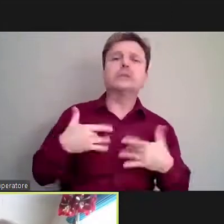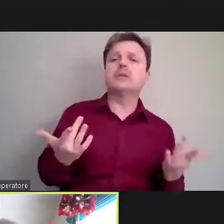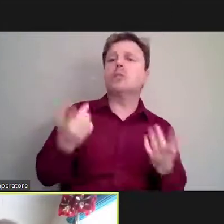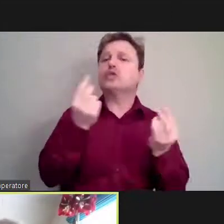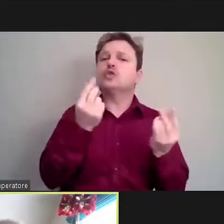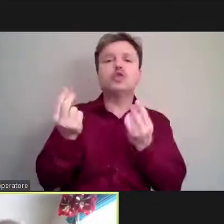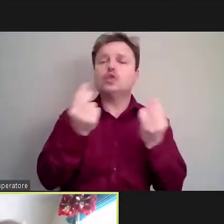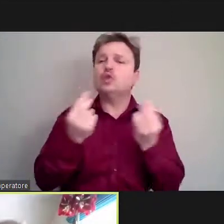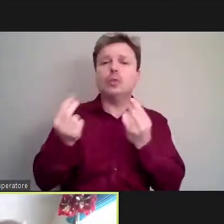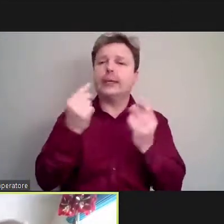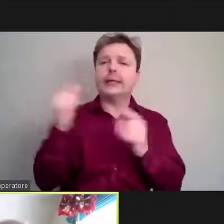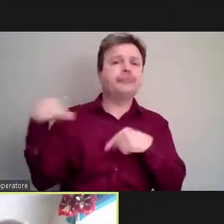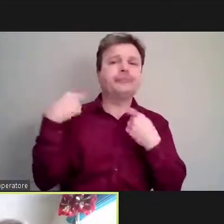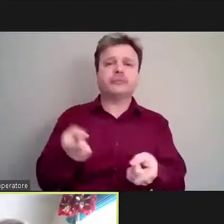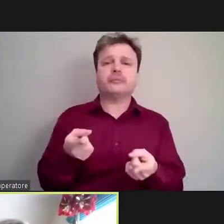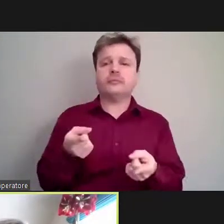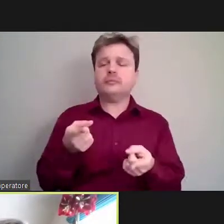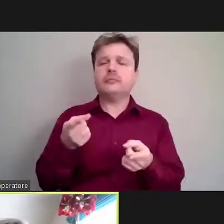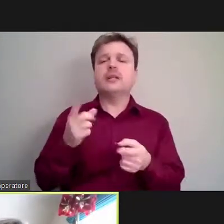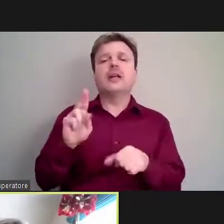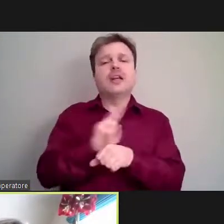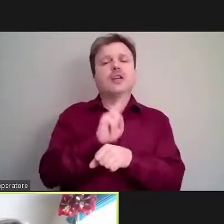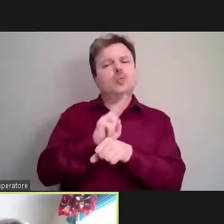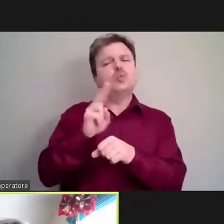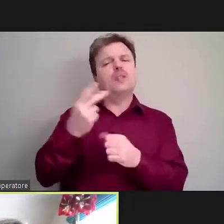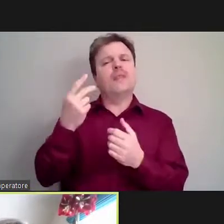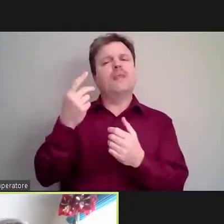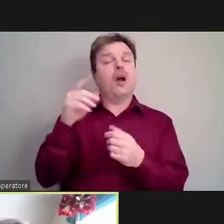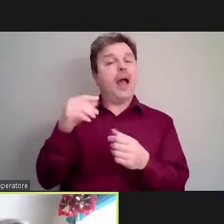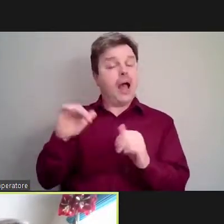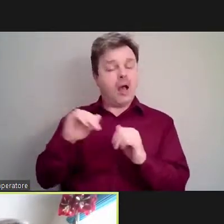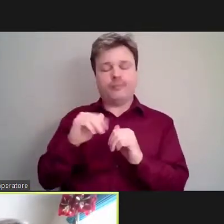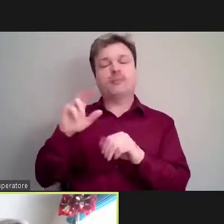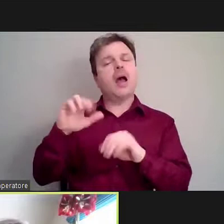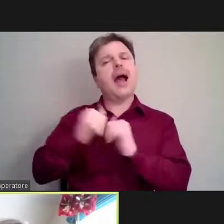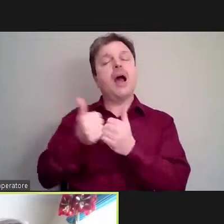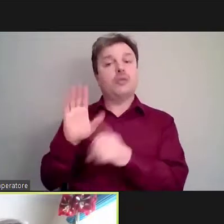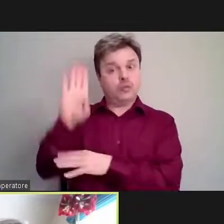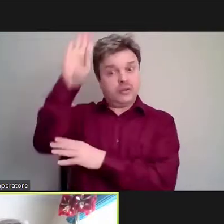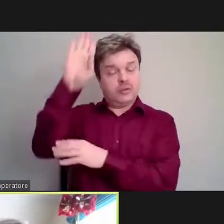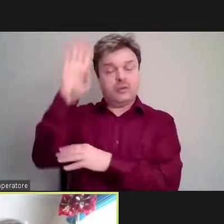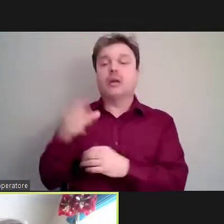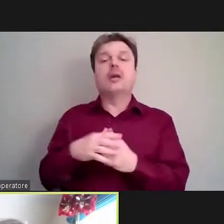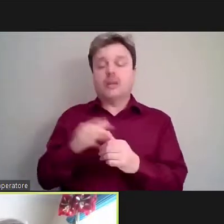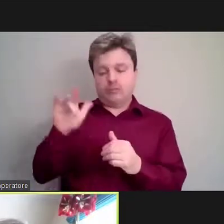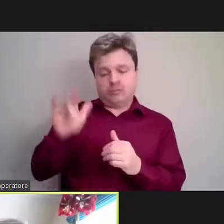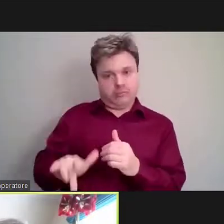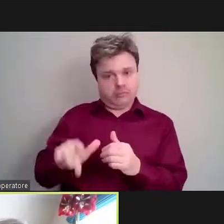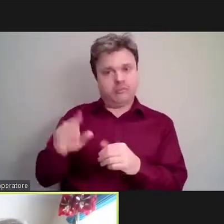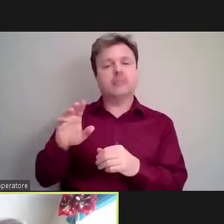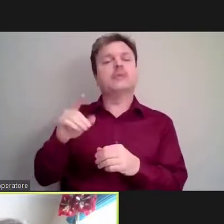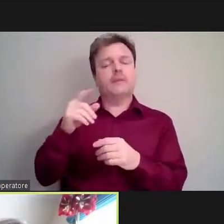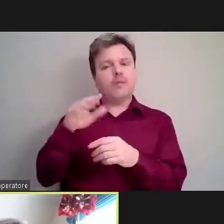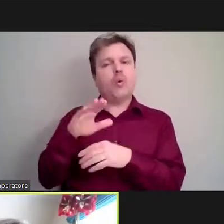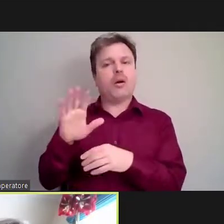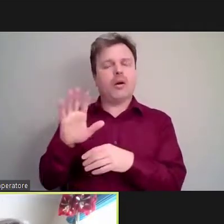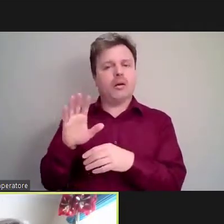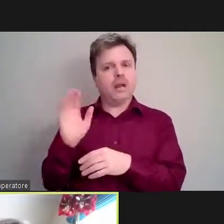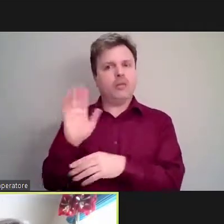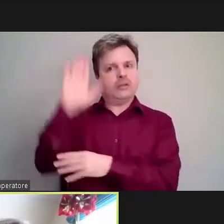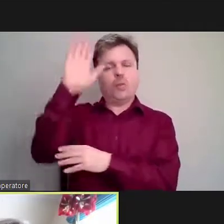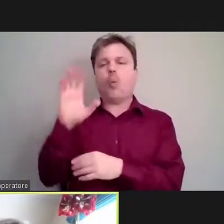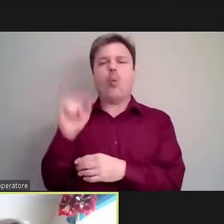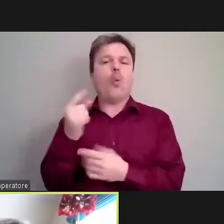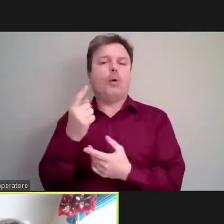please feel free to raise your hand using the hand raising tool or just speak out. I'll try to sort of keep scanning everybody and see if hands are going up.